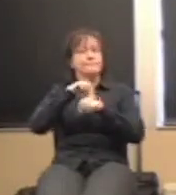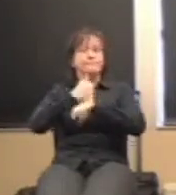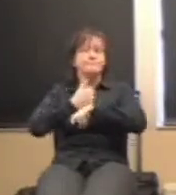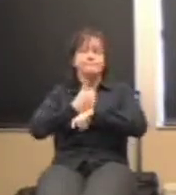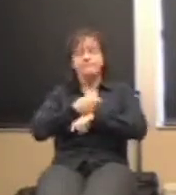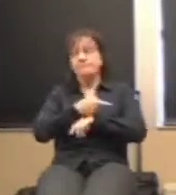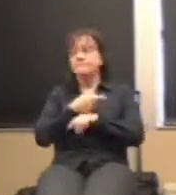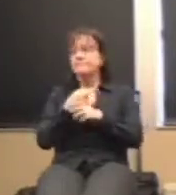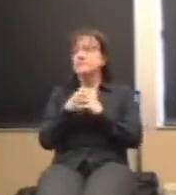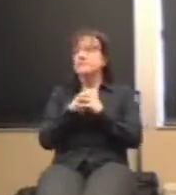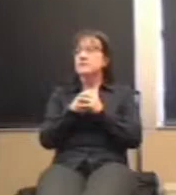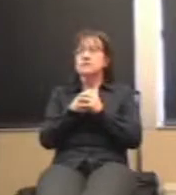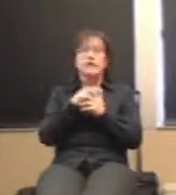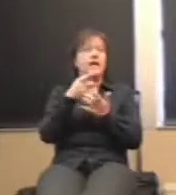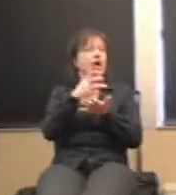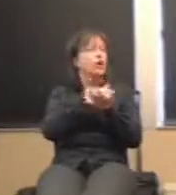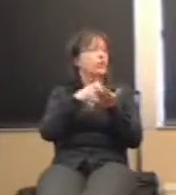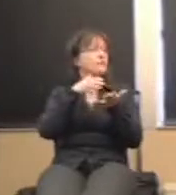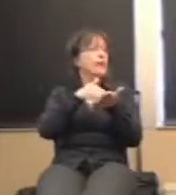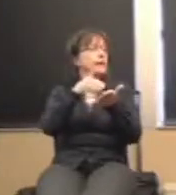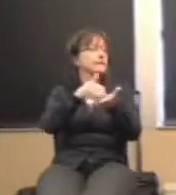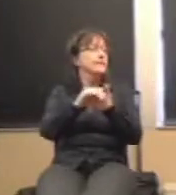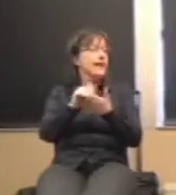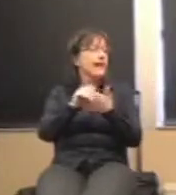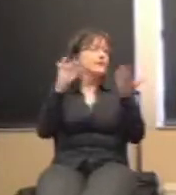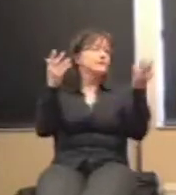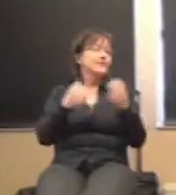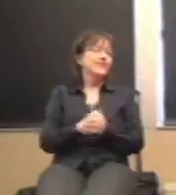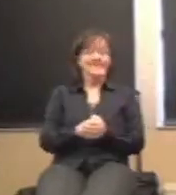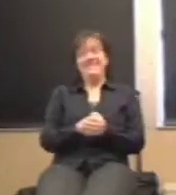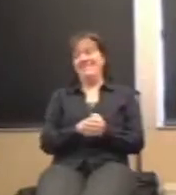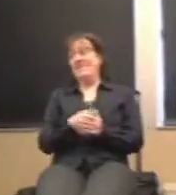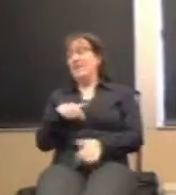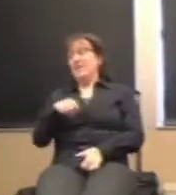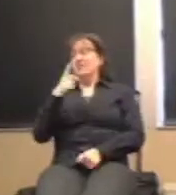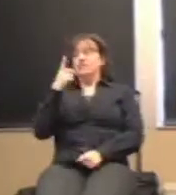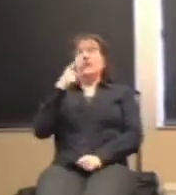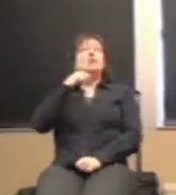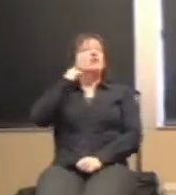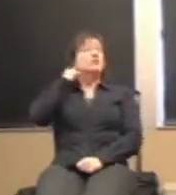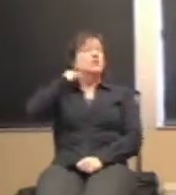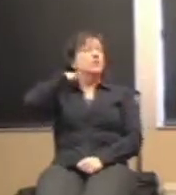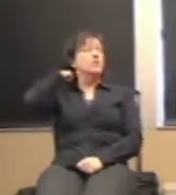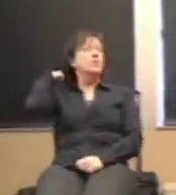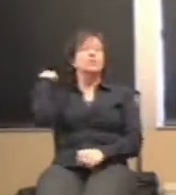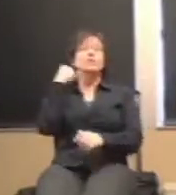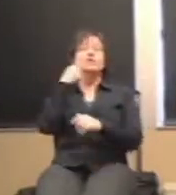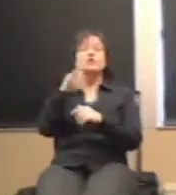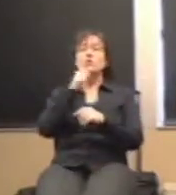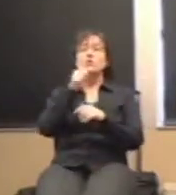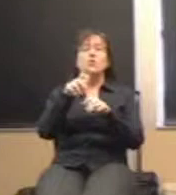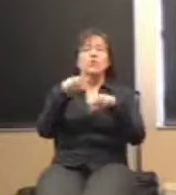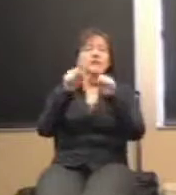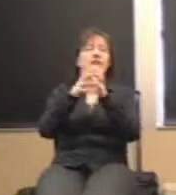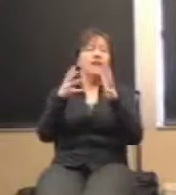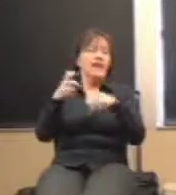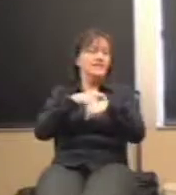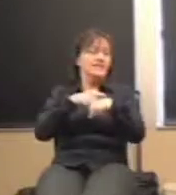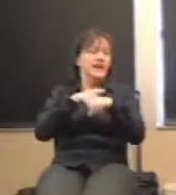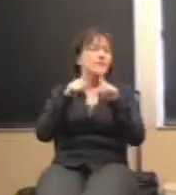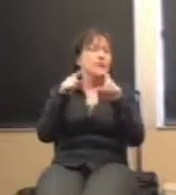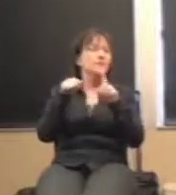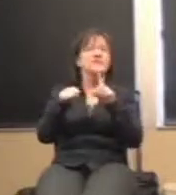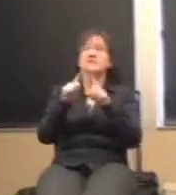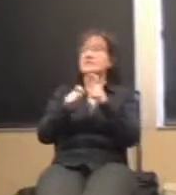and make millions. Package, this is the one that we told you we wouldn't spend a whole lot of time on, and this is exactly why. This